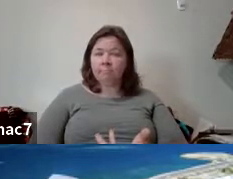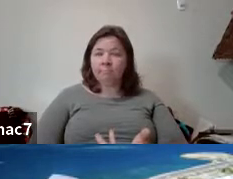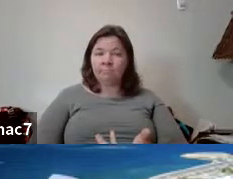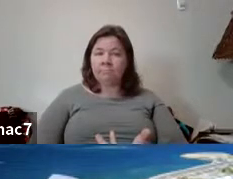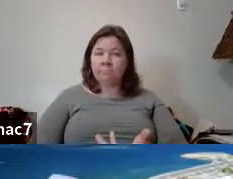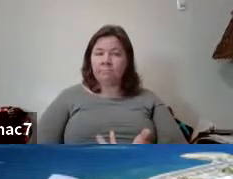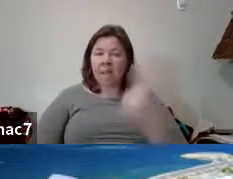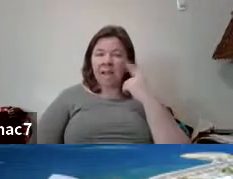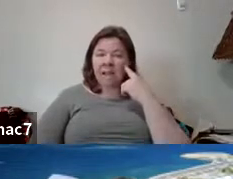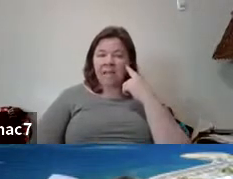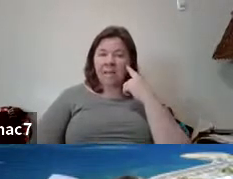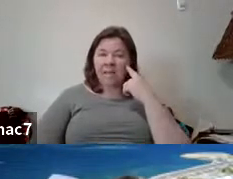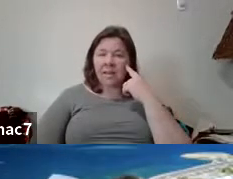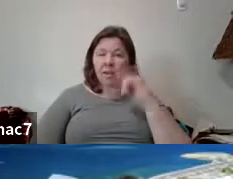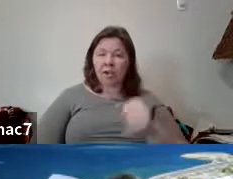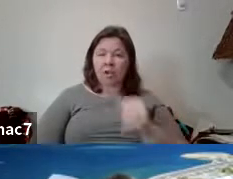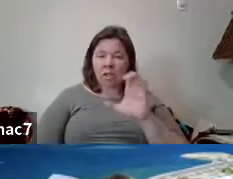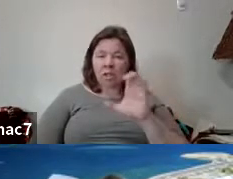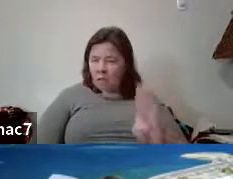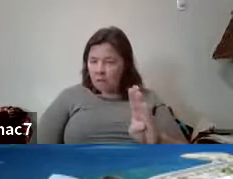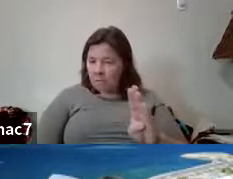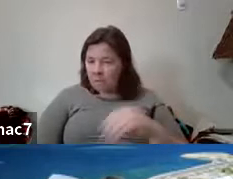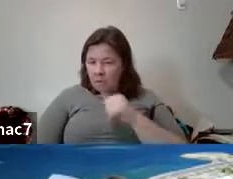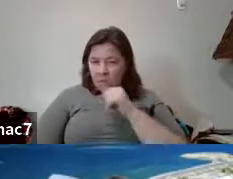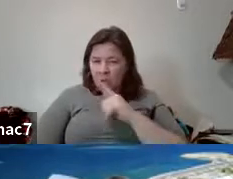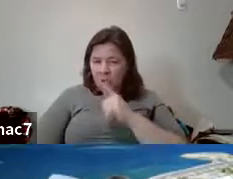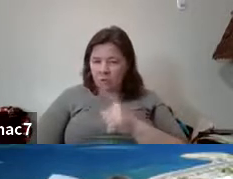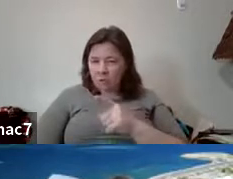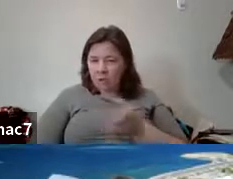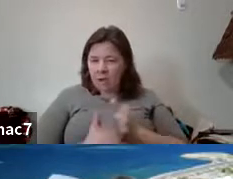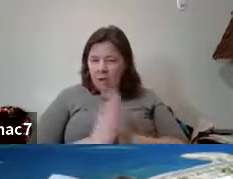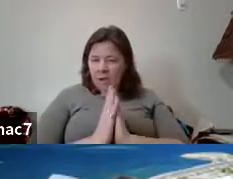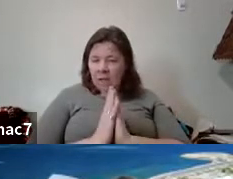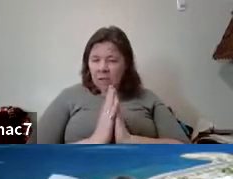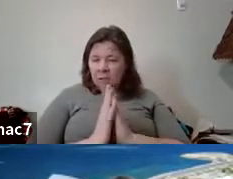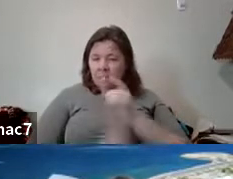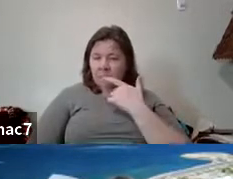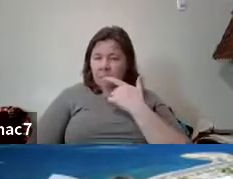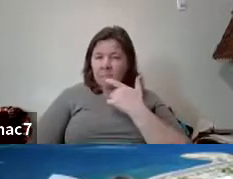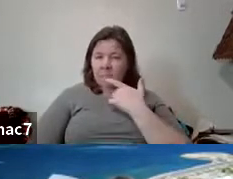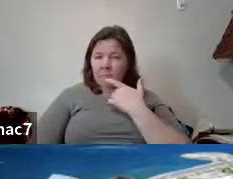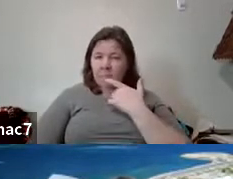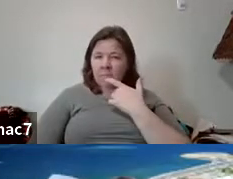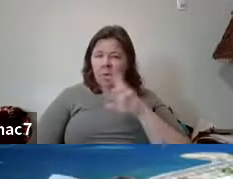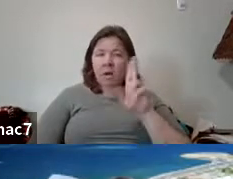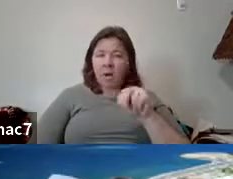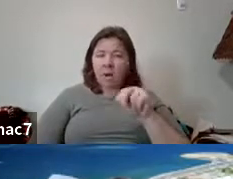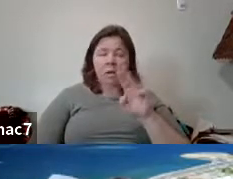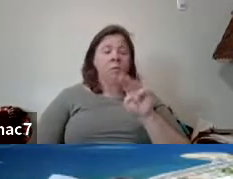I think, Jacob, I'm not sure. I was going to ask to unmute. You might have to ask to unmute.